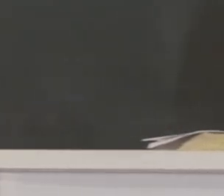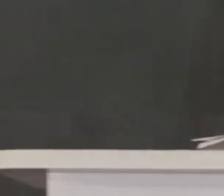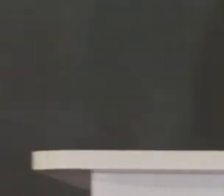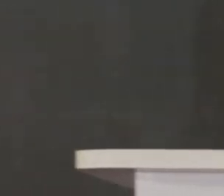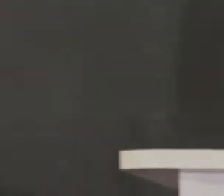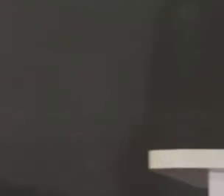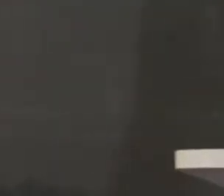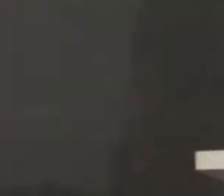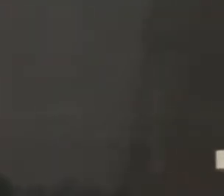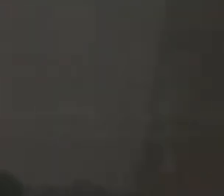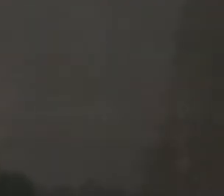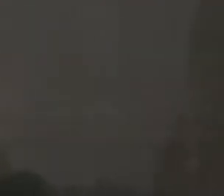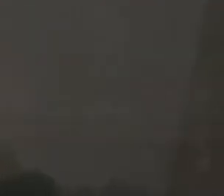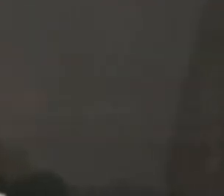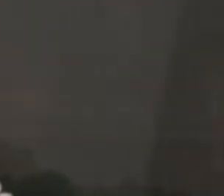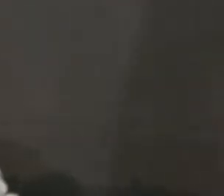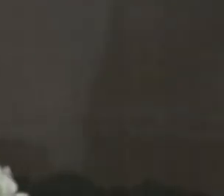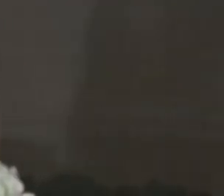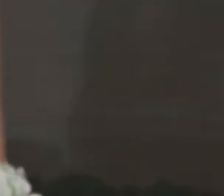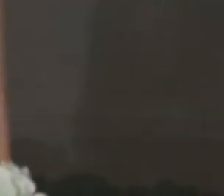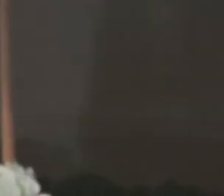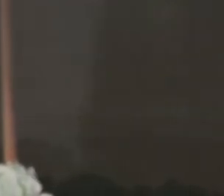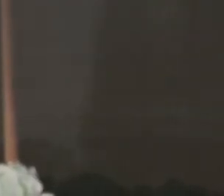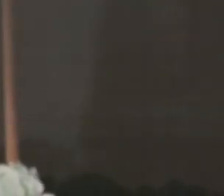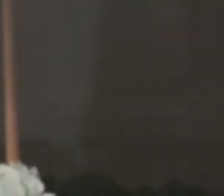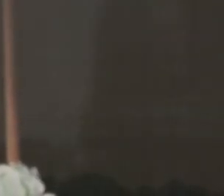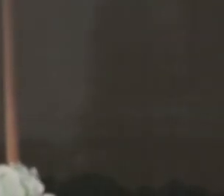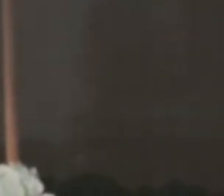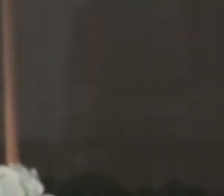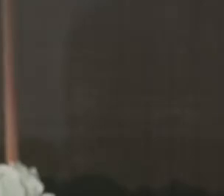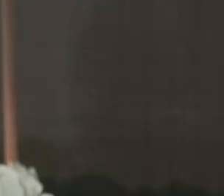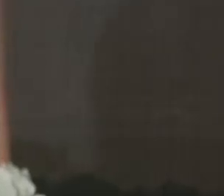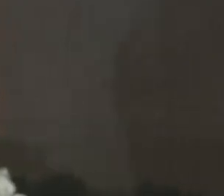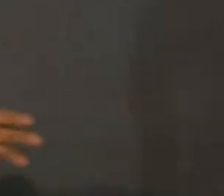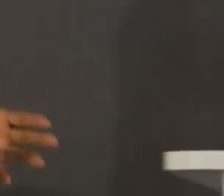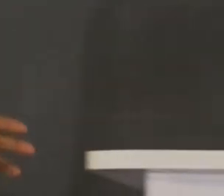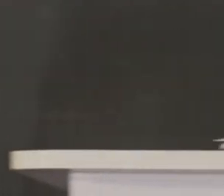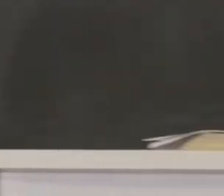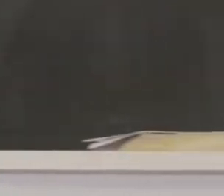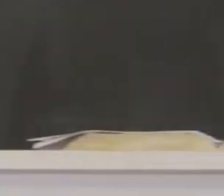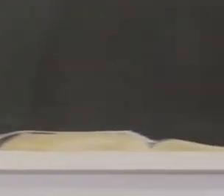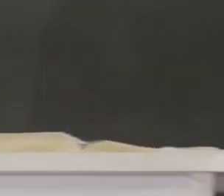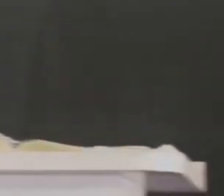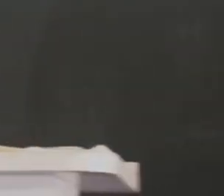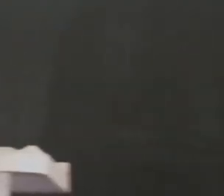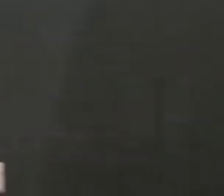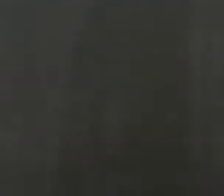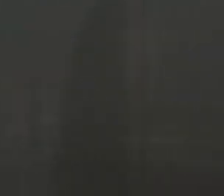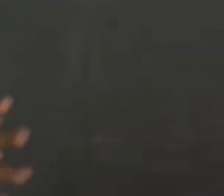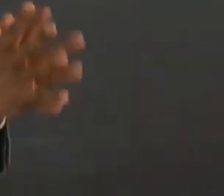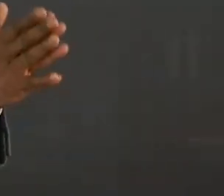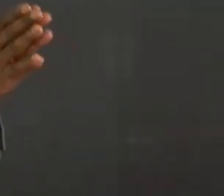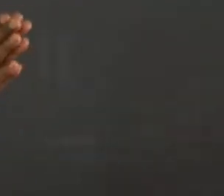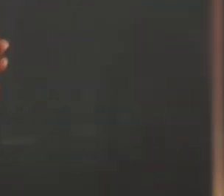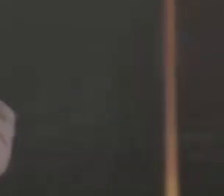me these servants of prophets who tell lies. And these followers of prophets who tell